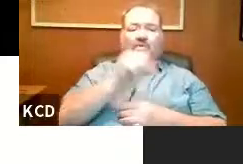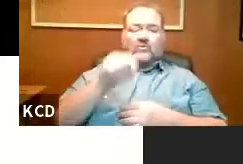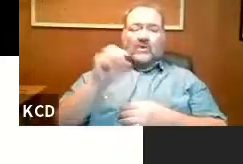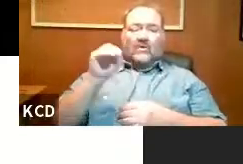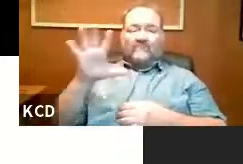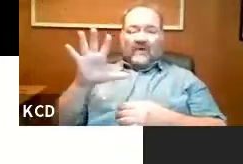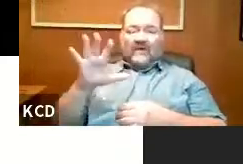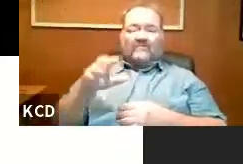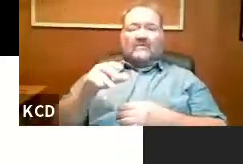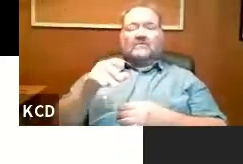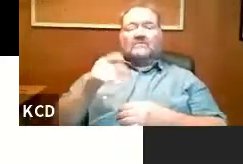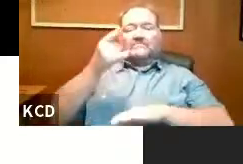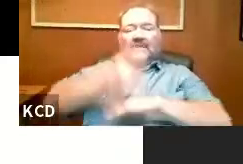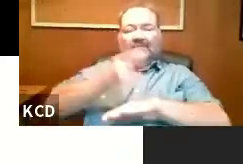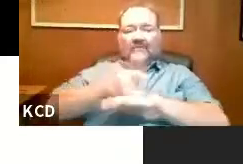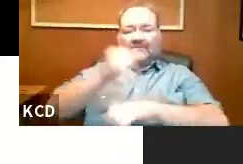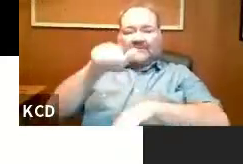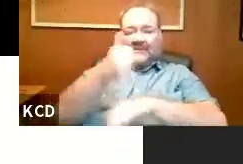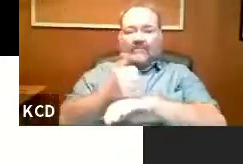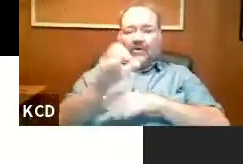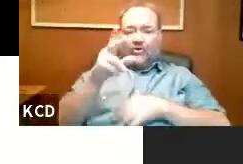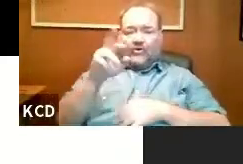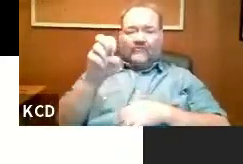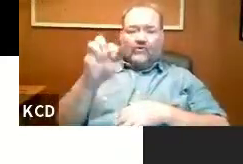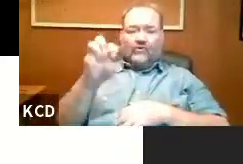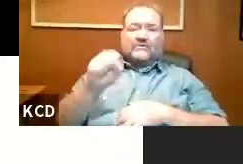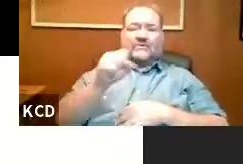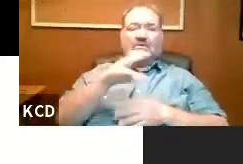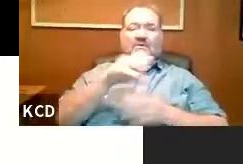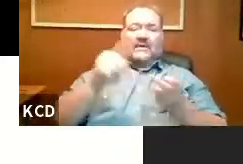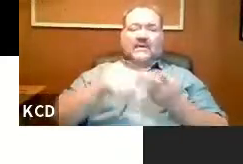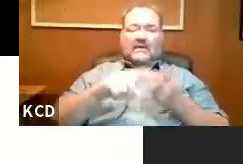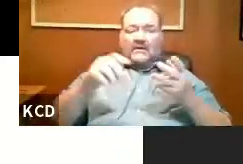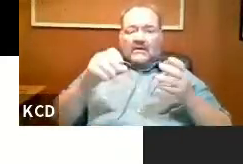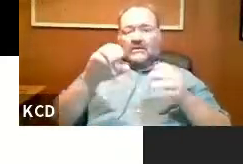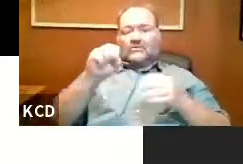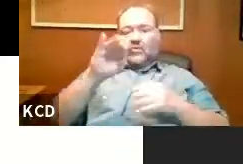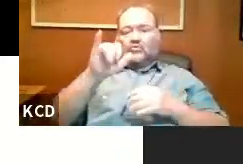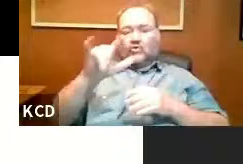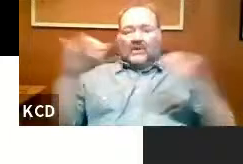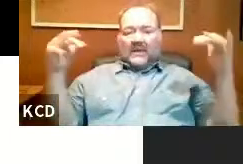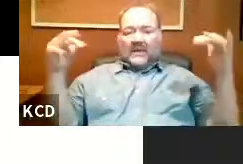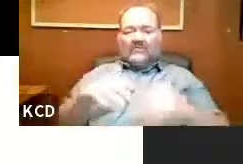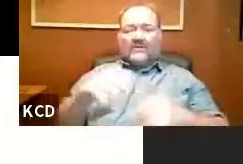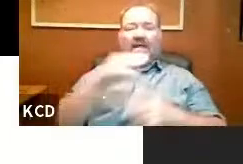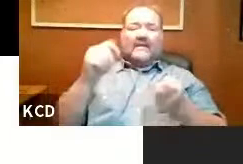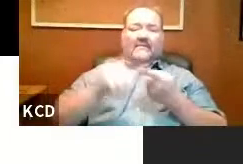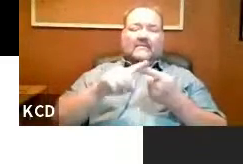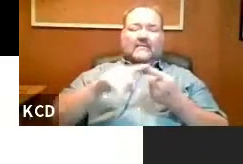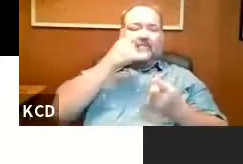2020-05, the alcohol establishment curfews, social gathering limits, and mask requirements. Next.